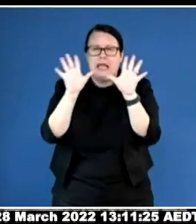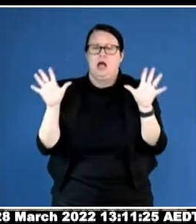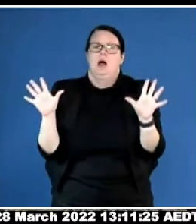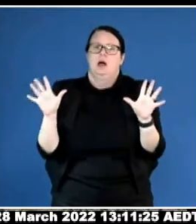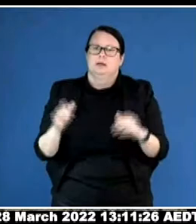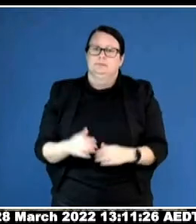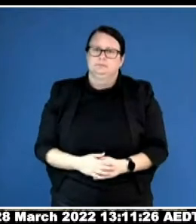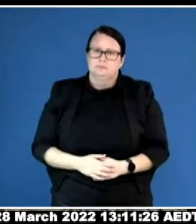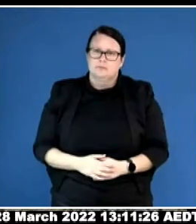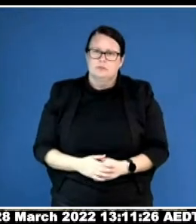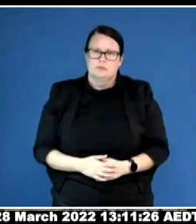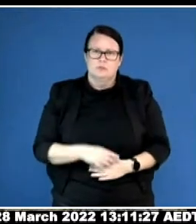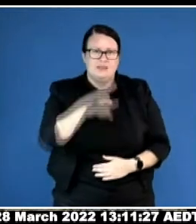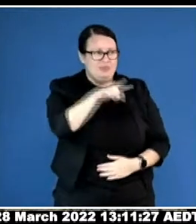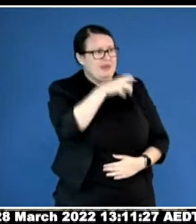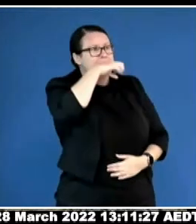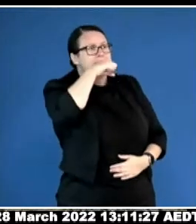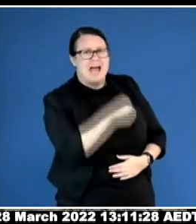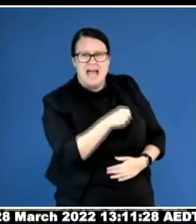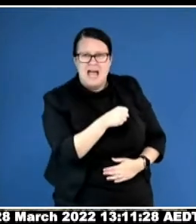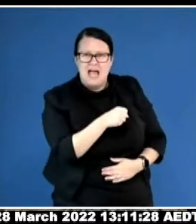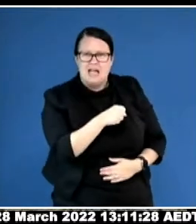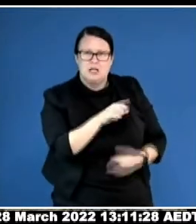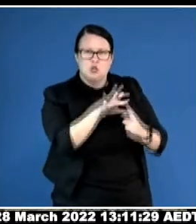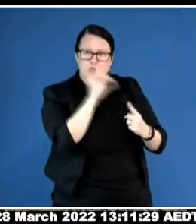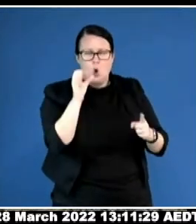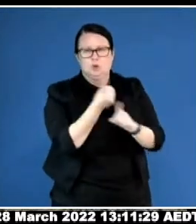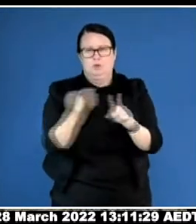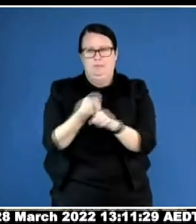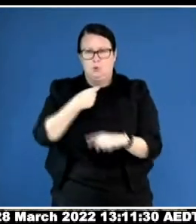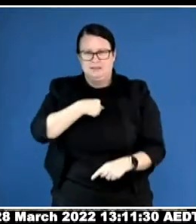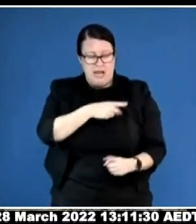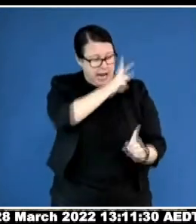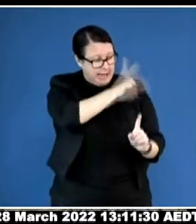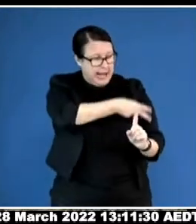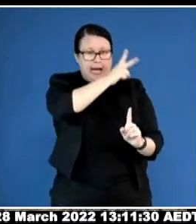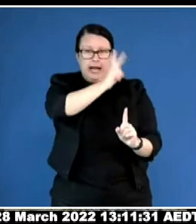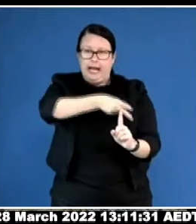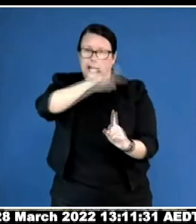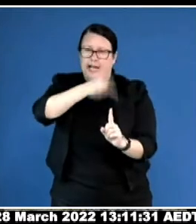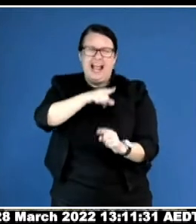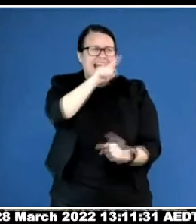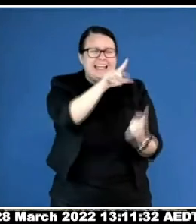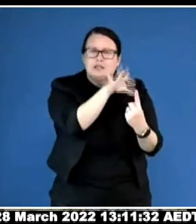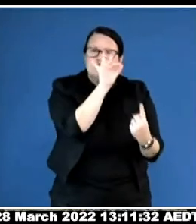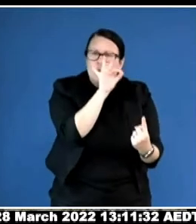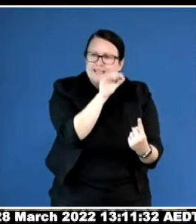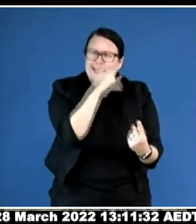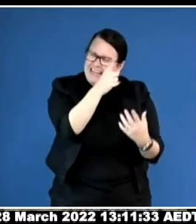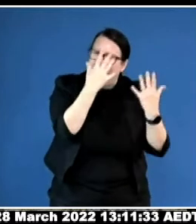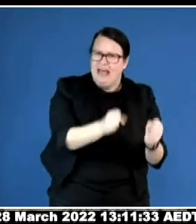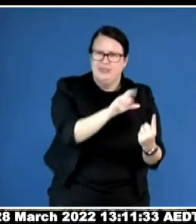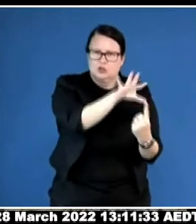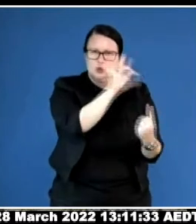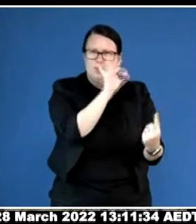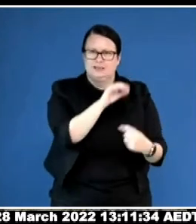a man was the one who chose to abuse me over and over. That was his choice and his choice alone. But the system